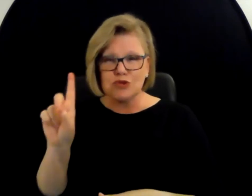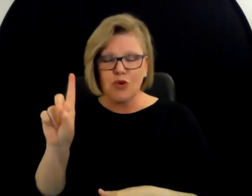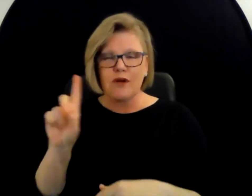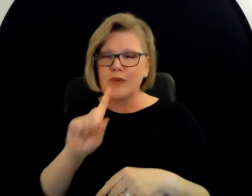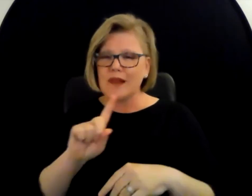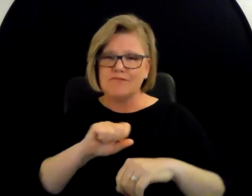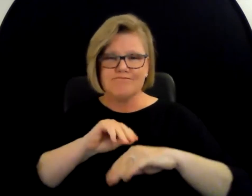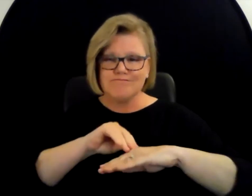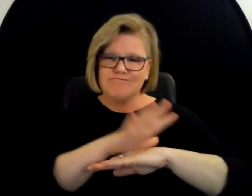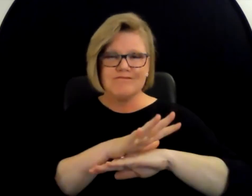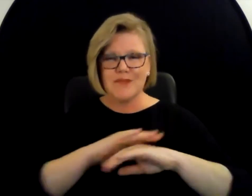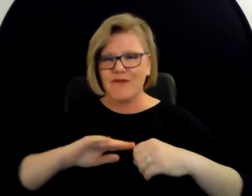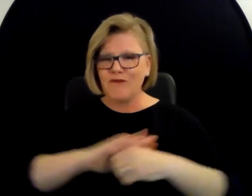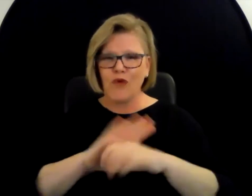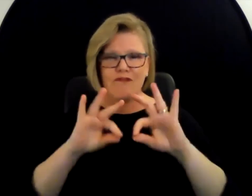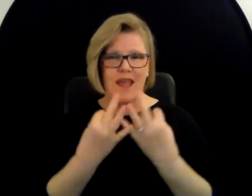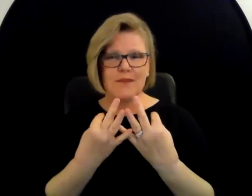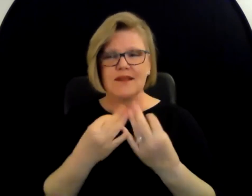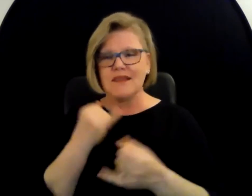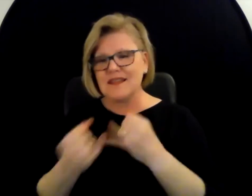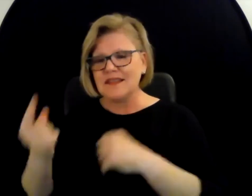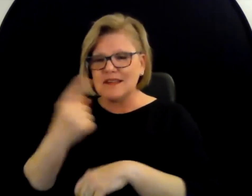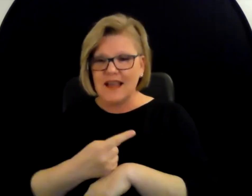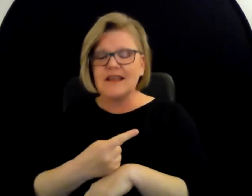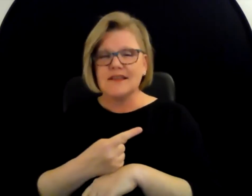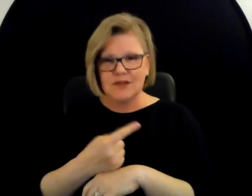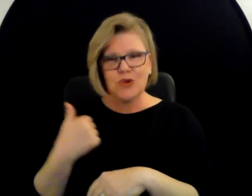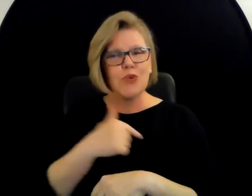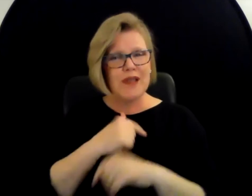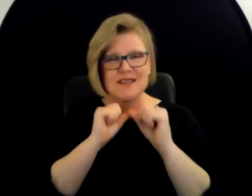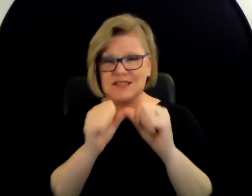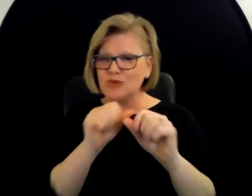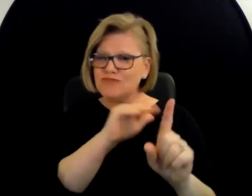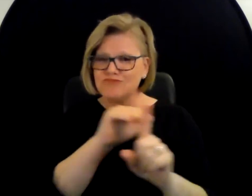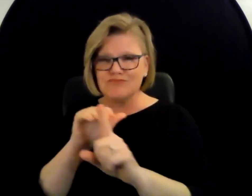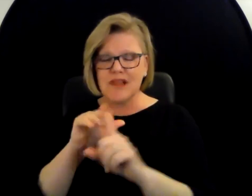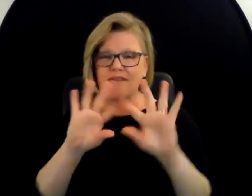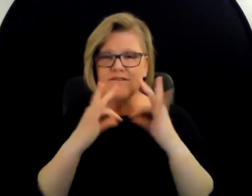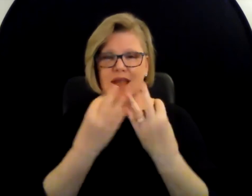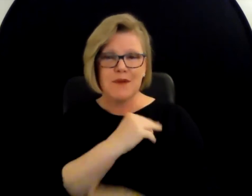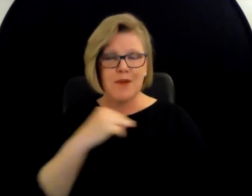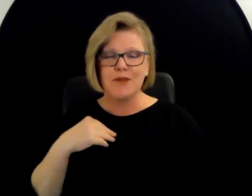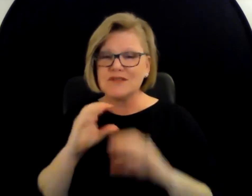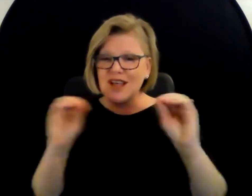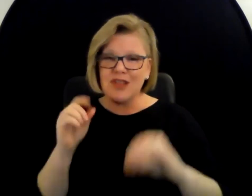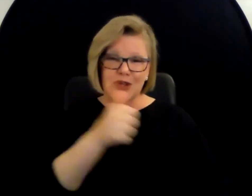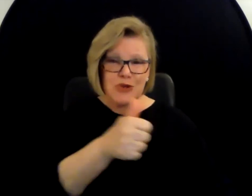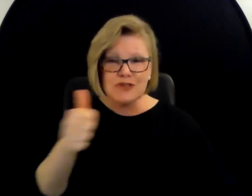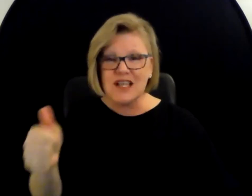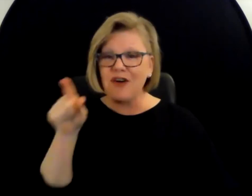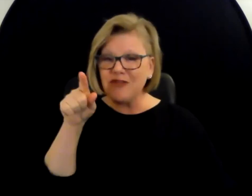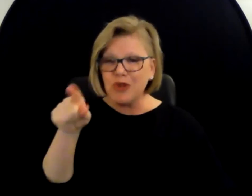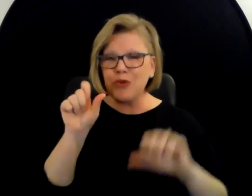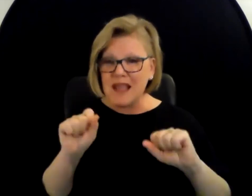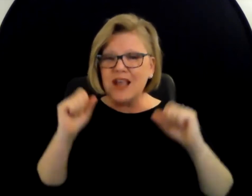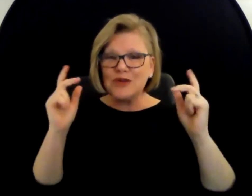family. At the end of the day, we continue to remind family members that there is nothing you personally can do